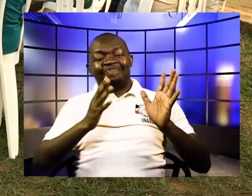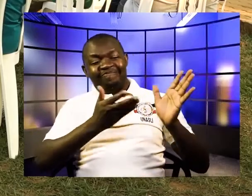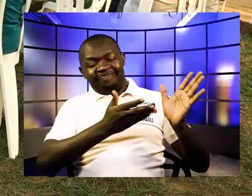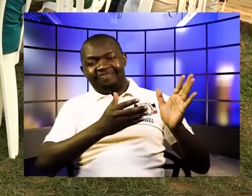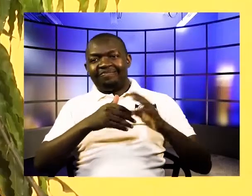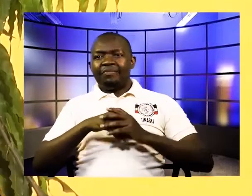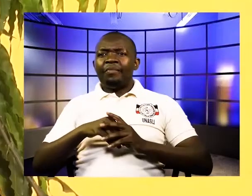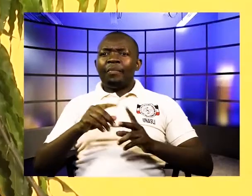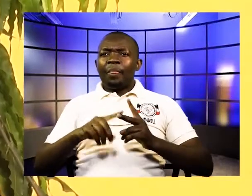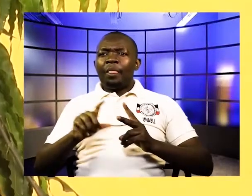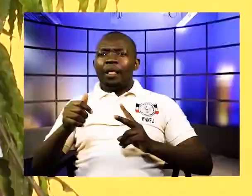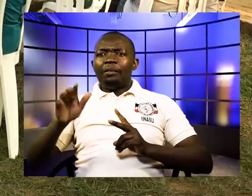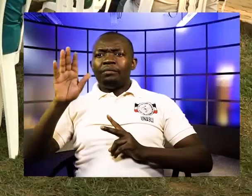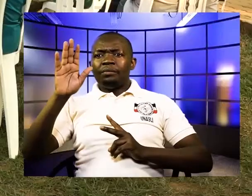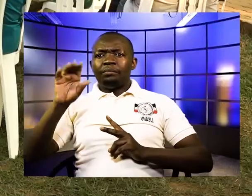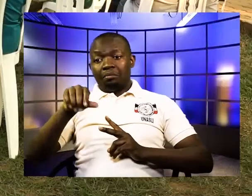Where is